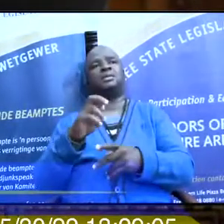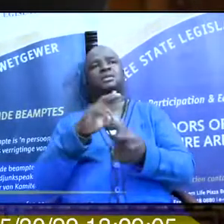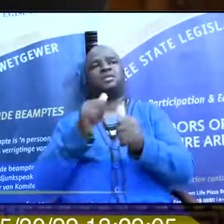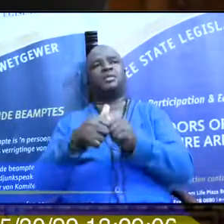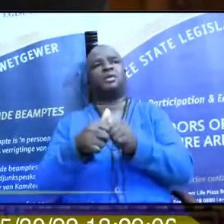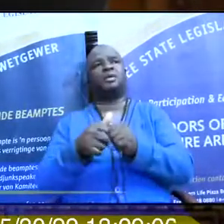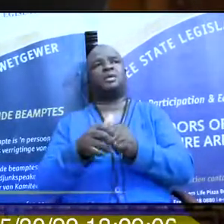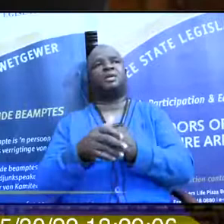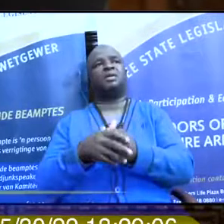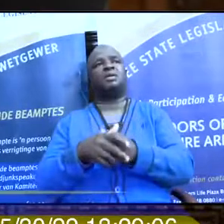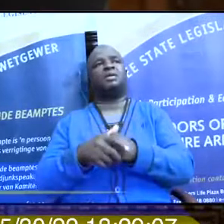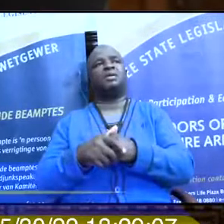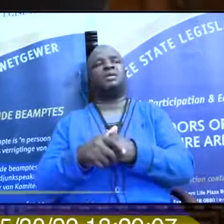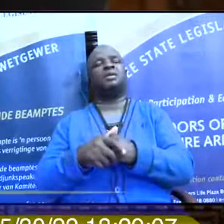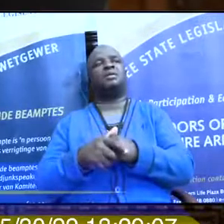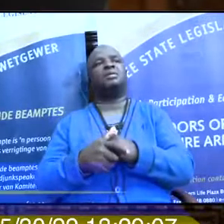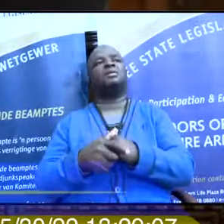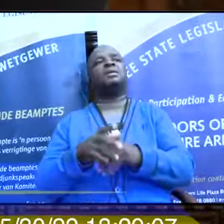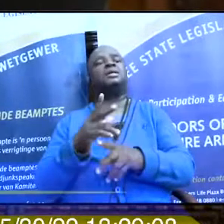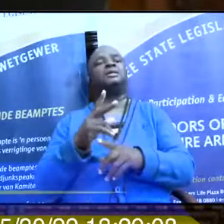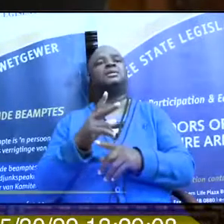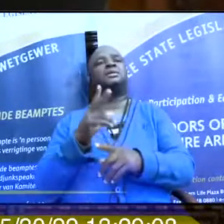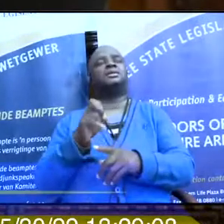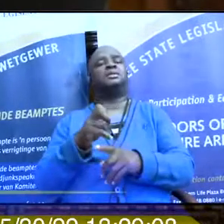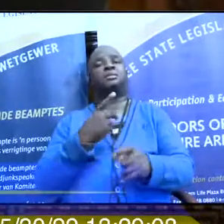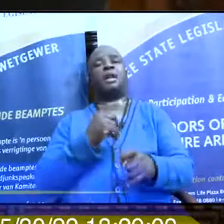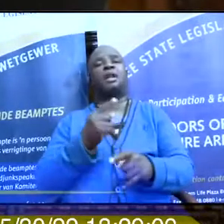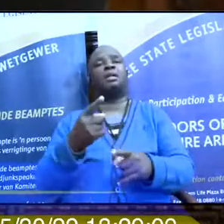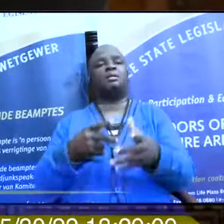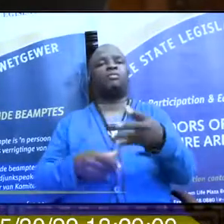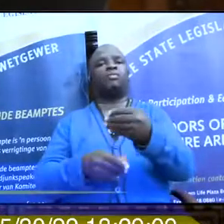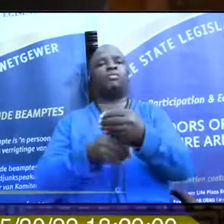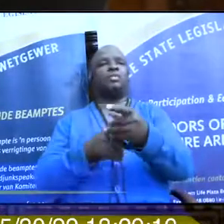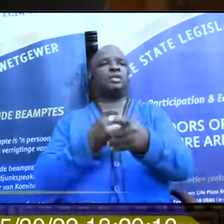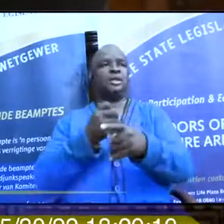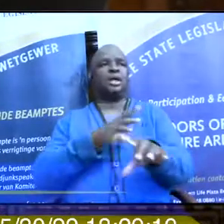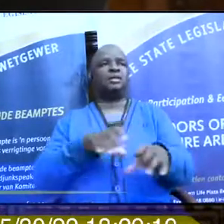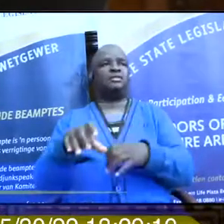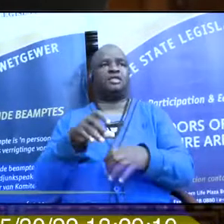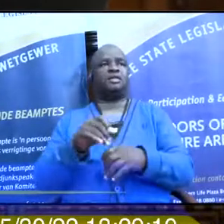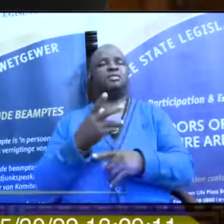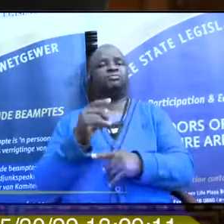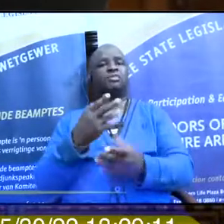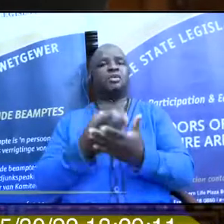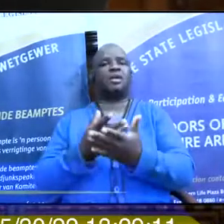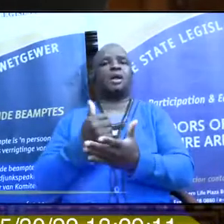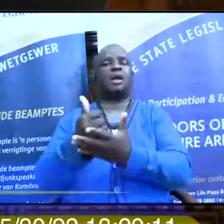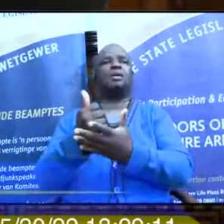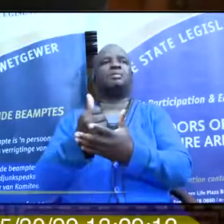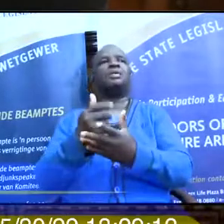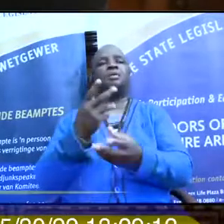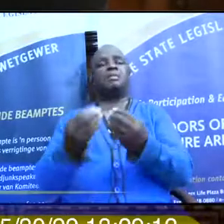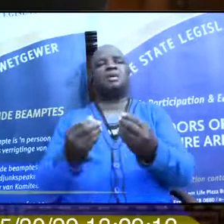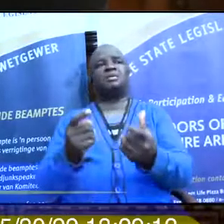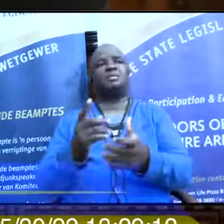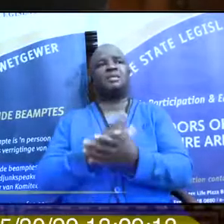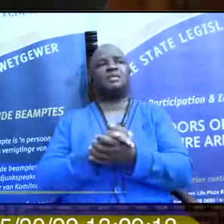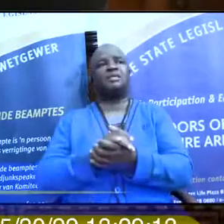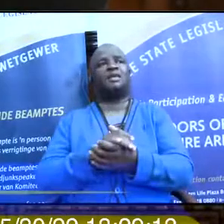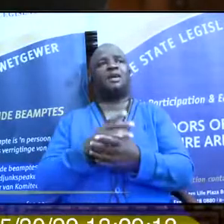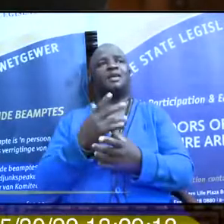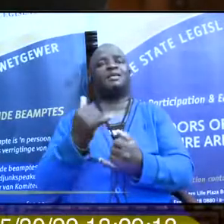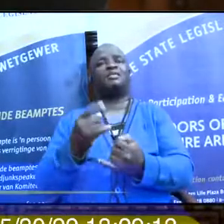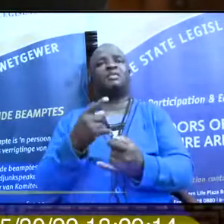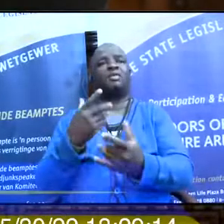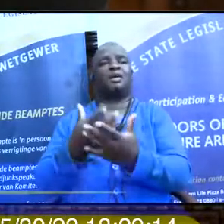we still need those other activities that will assist these children in in in